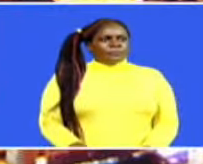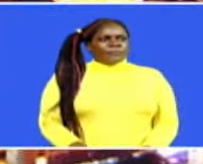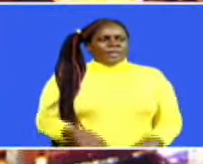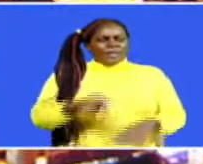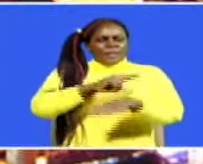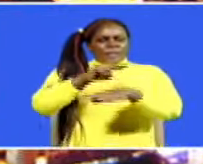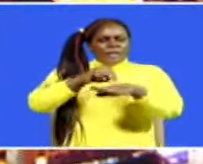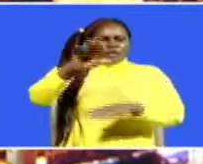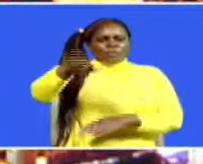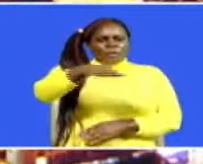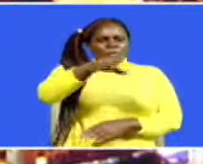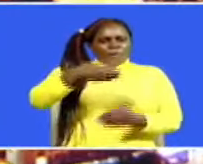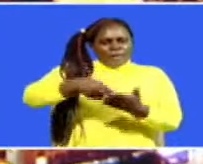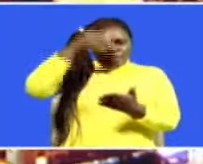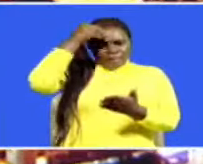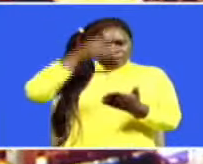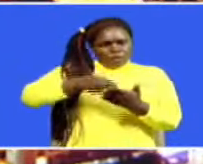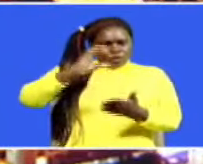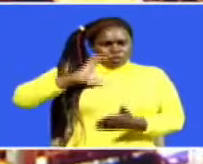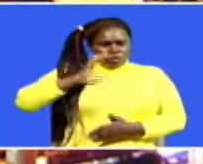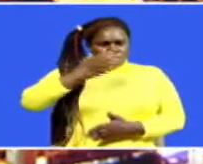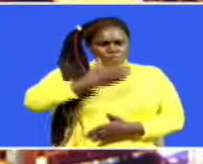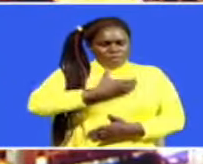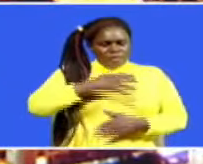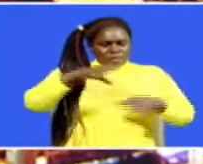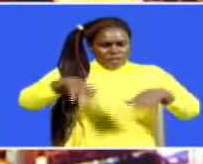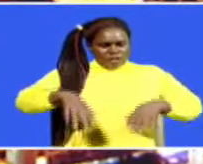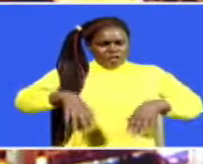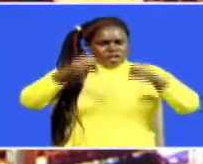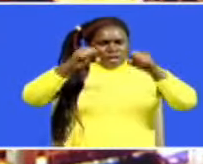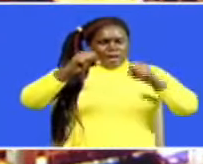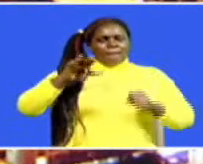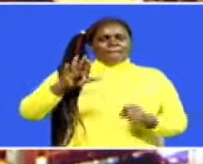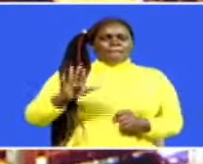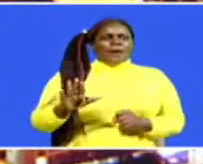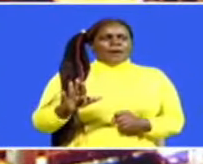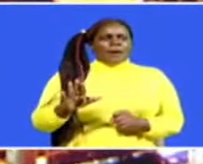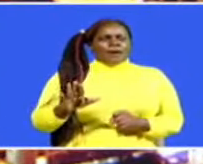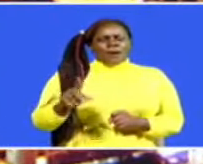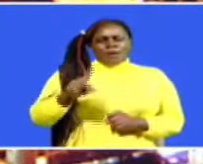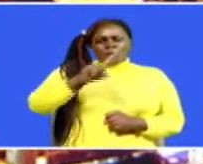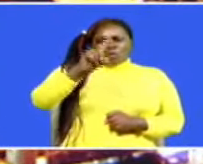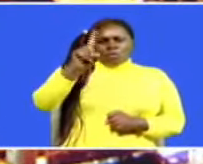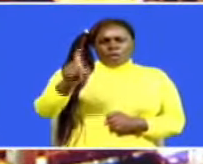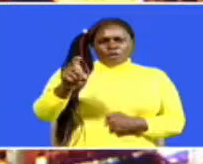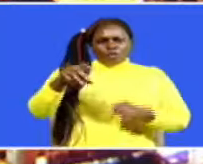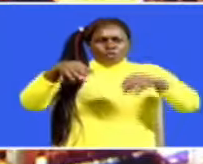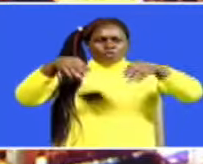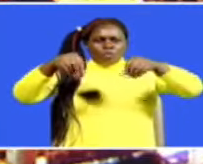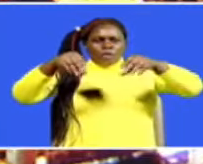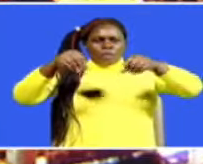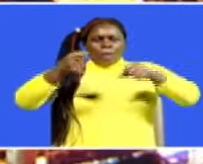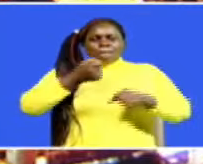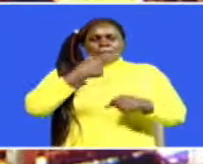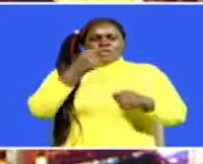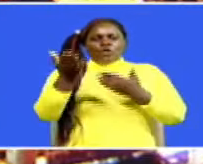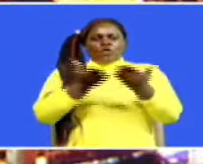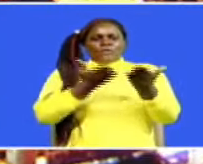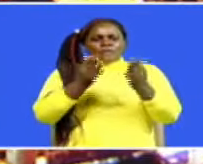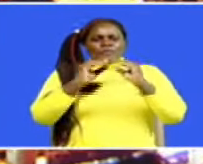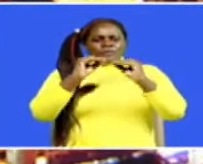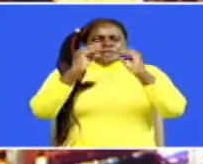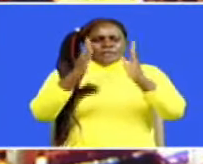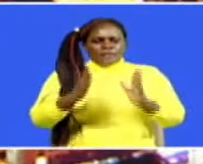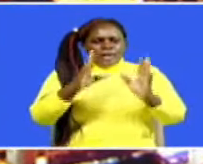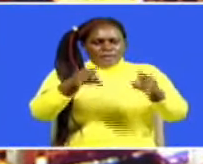The National Assembly Education Committee, chaired by Tinderet MP Julius Melly, has questioned the quality of medical services offered to